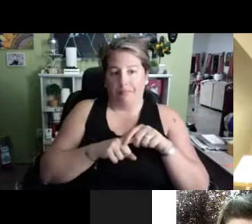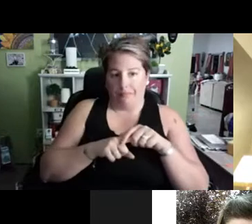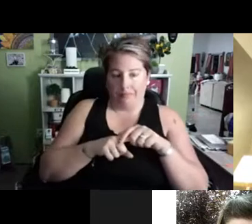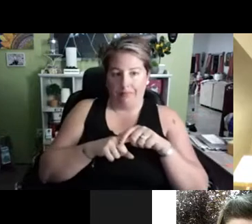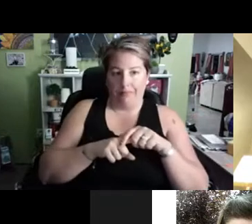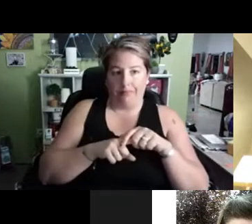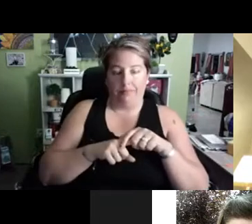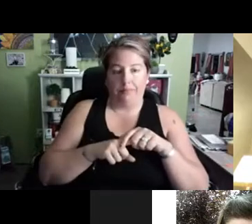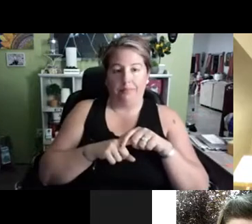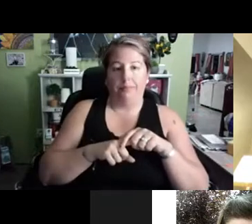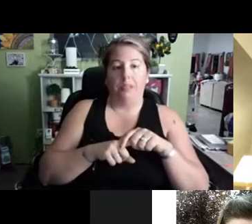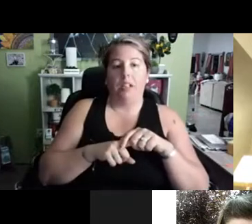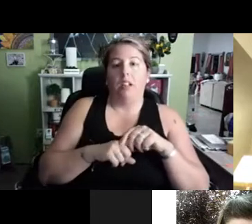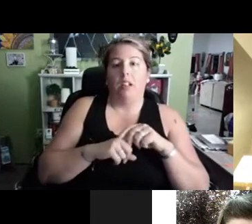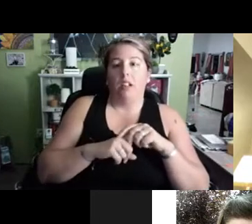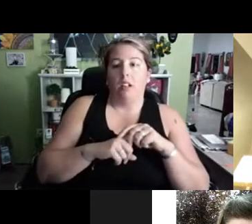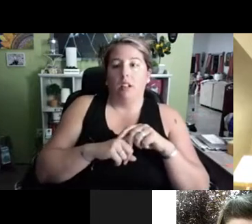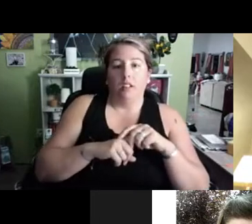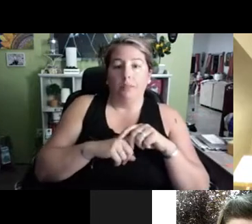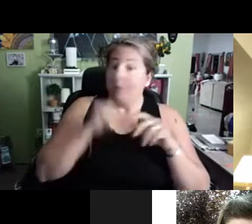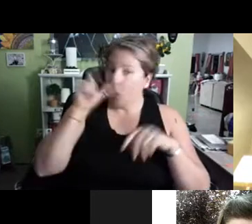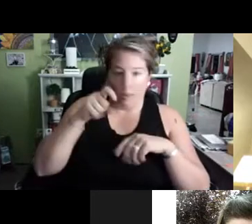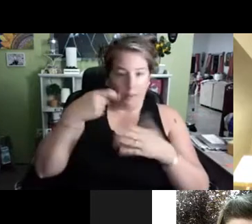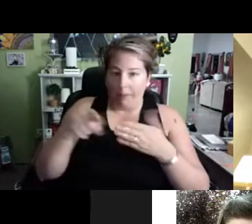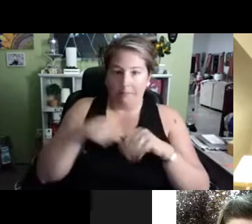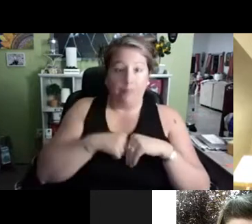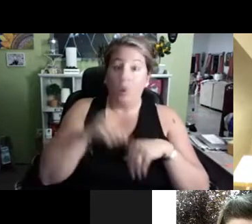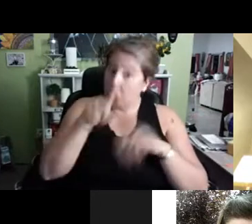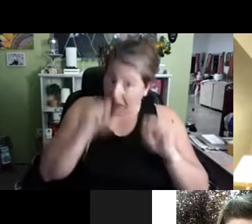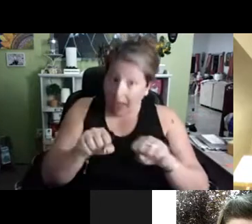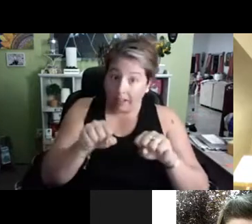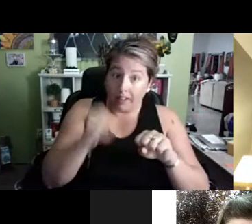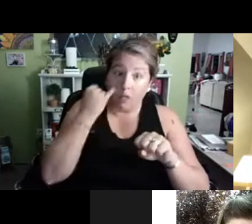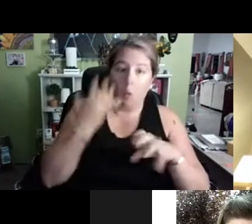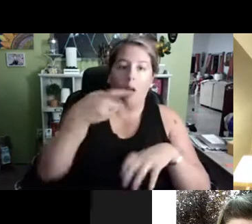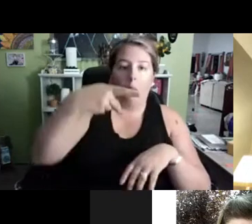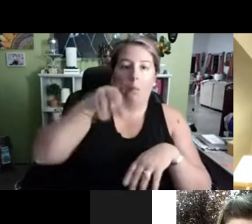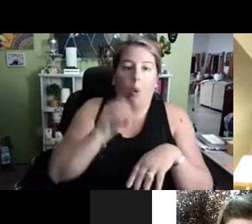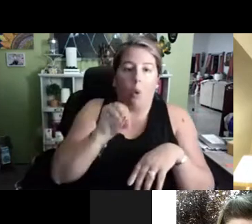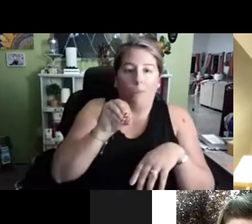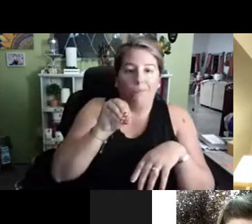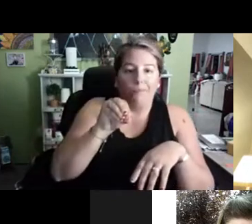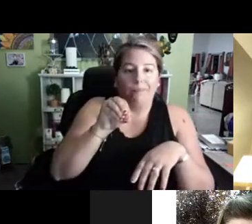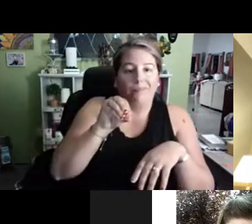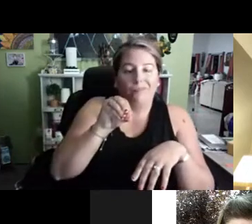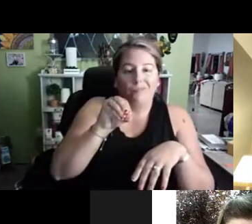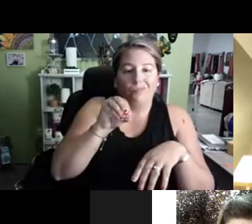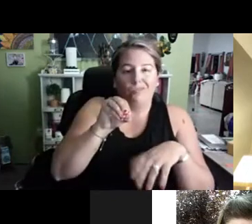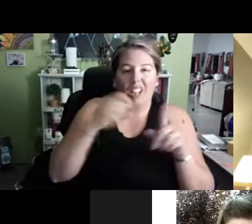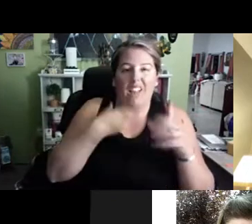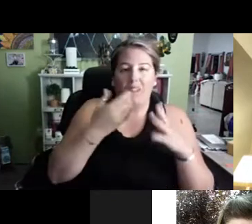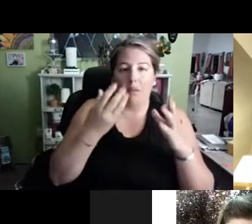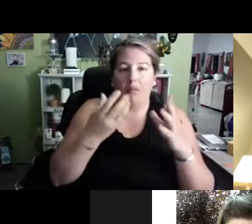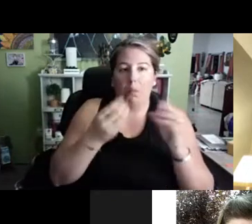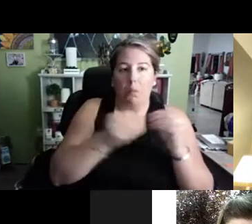what we're going to show you. You don't need to. You can get more backgrounds, you can get more things, but